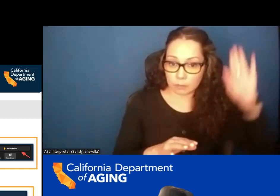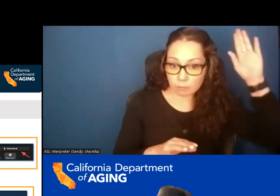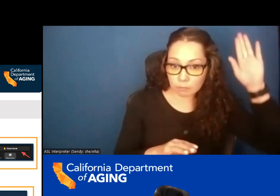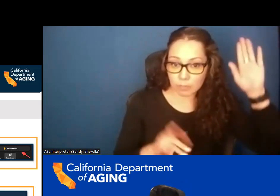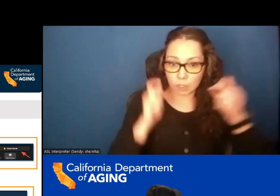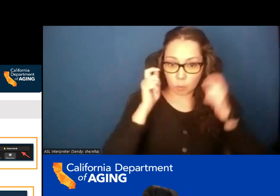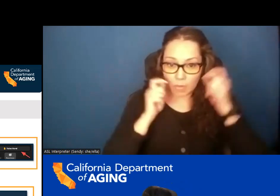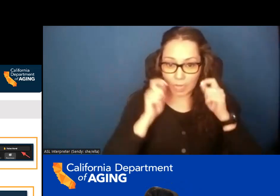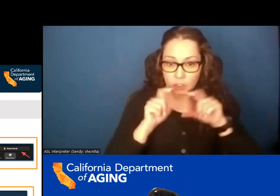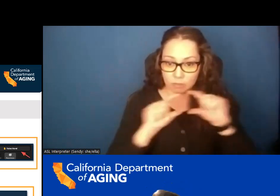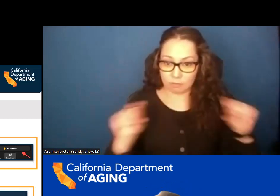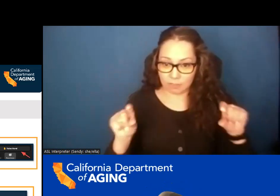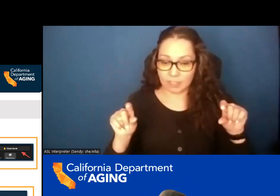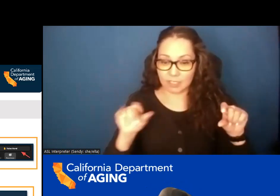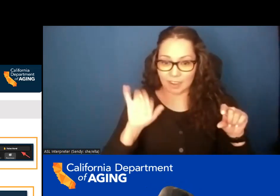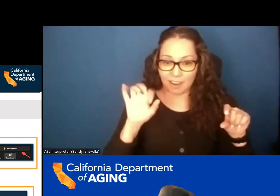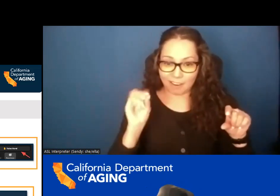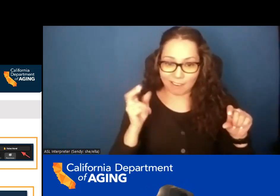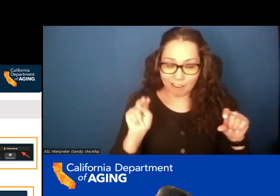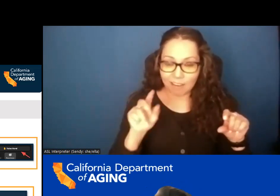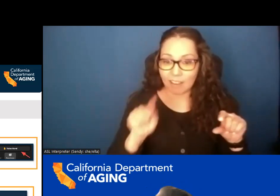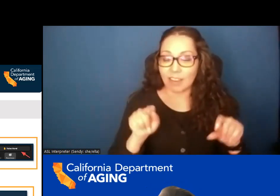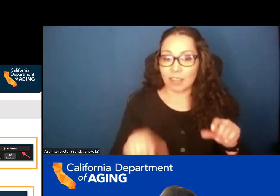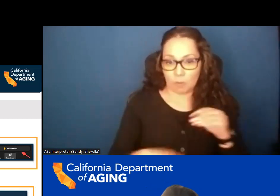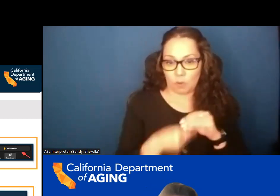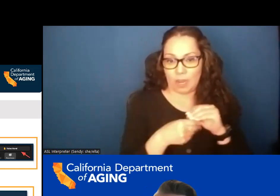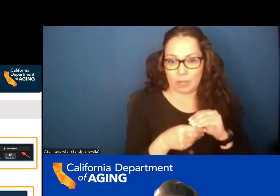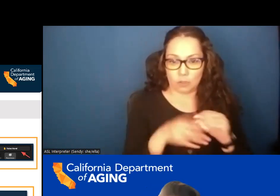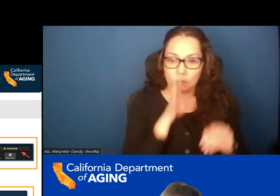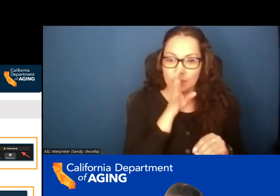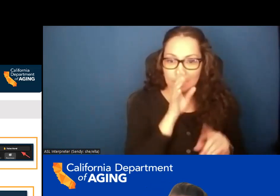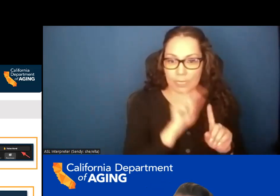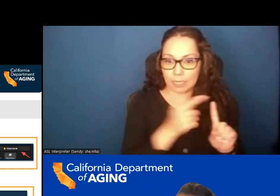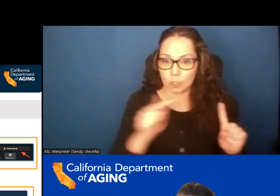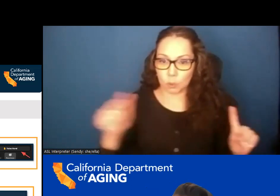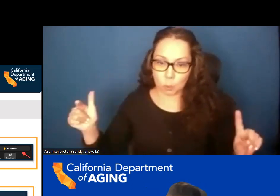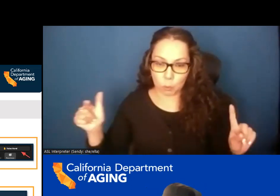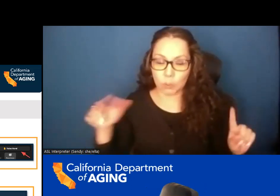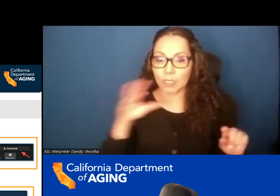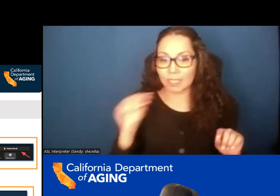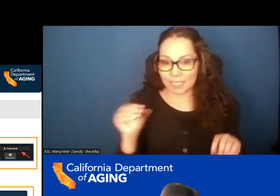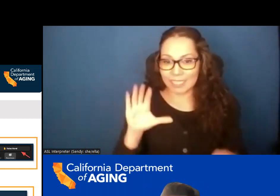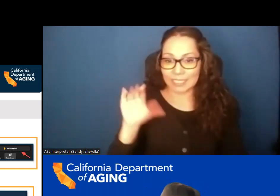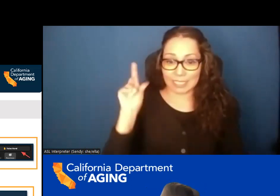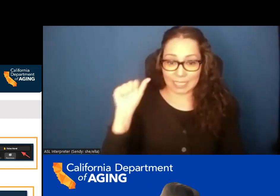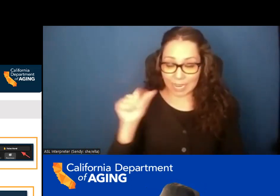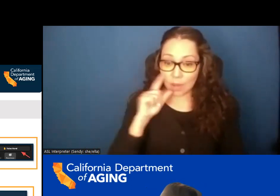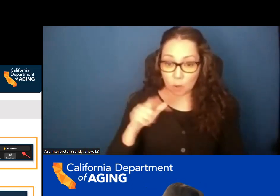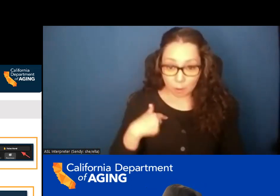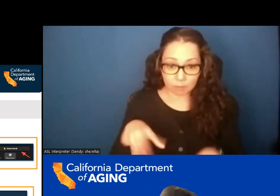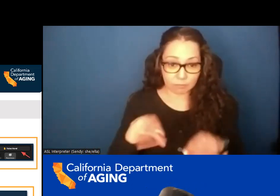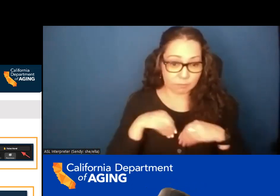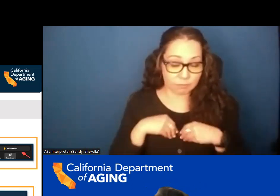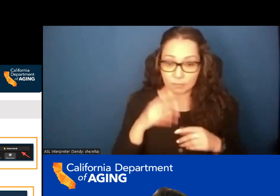and select raise hand. You will then be added to the speaking queue. So throughout the meeting, CDA will take comments and questions from workgroup